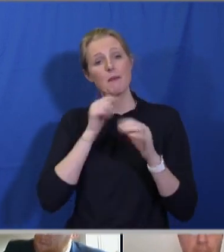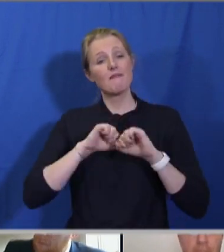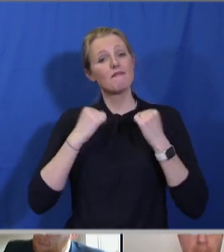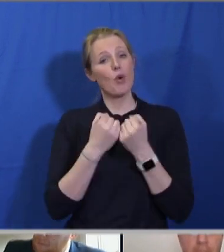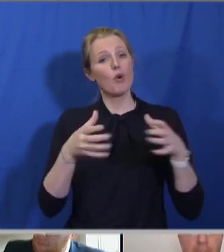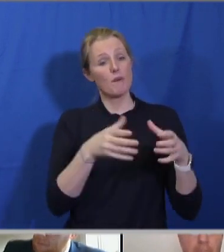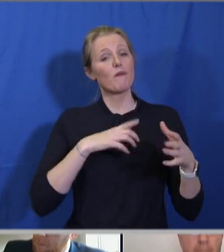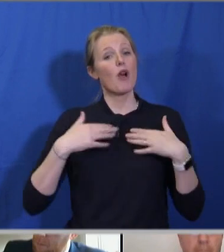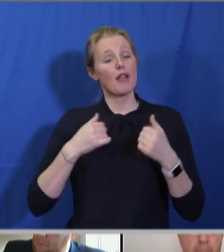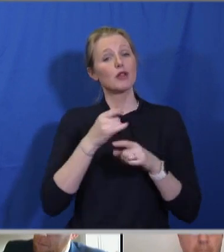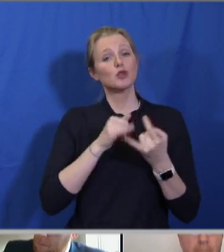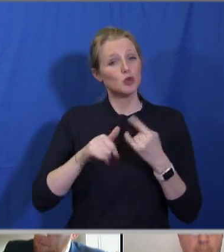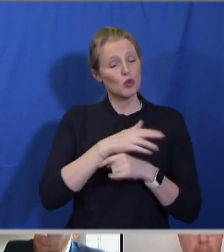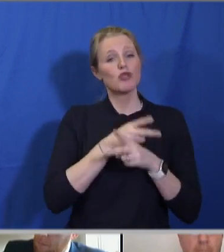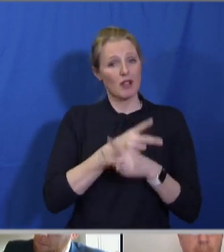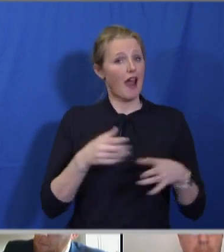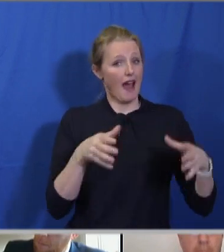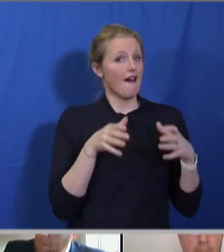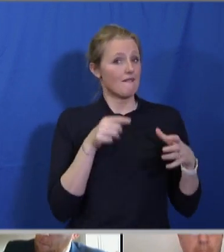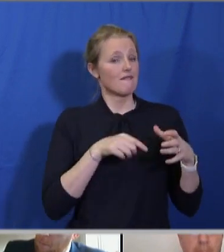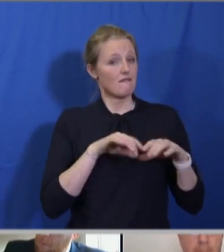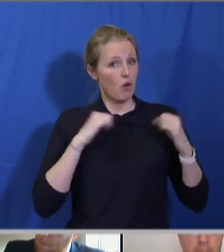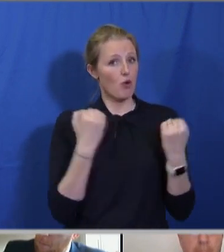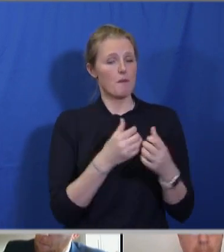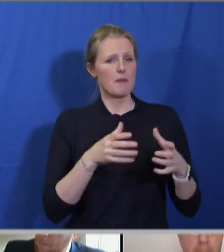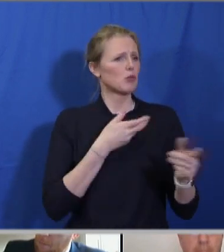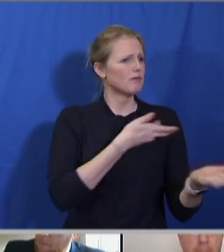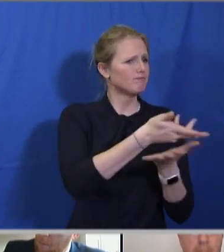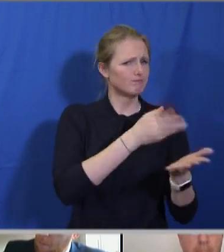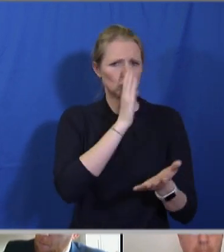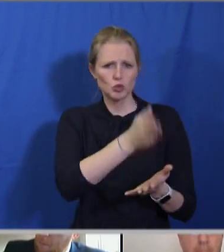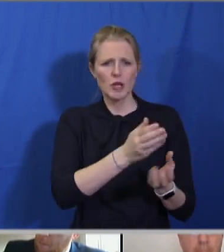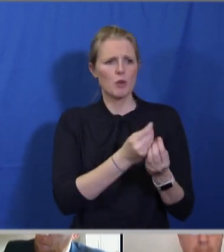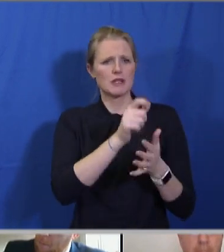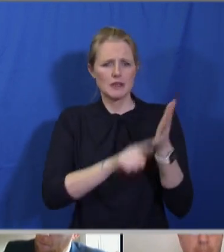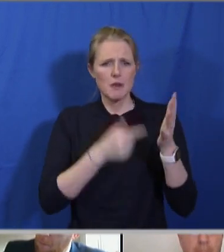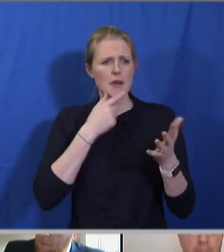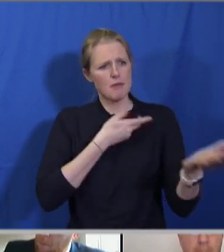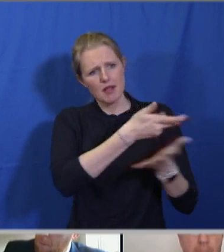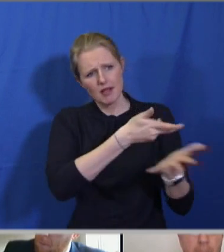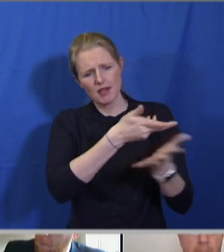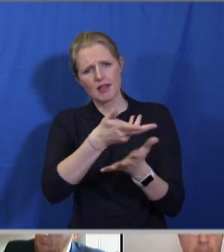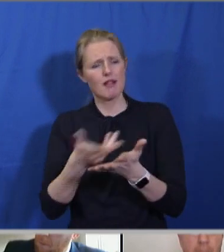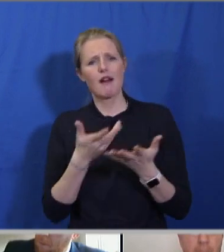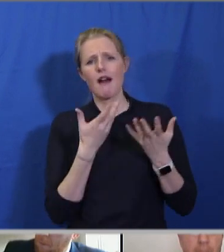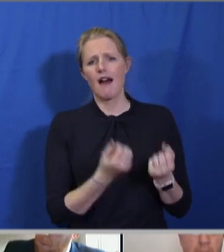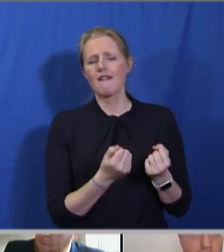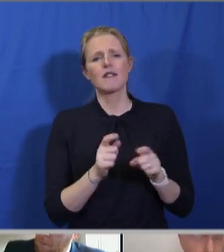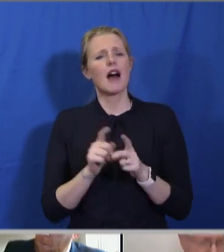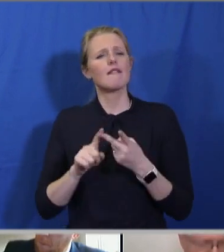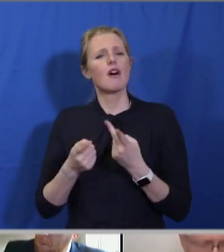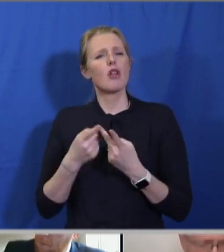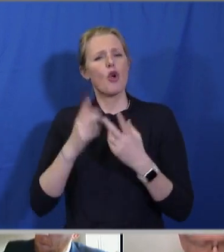do engage directly with the sector. Deputy Chair will also be aware of the Autism Forum, where we have